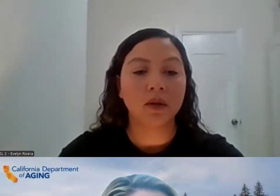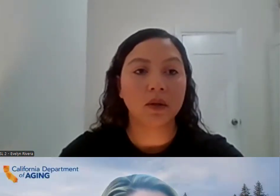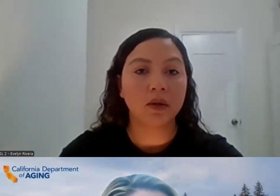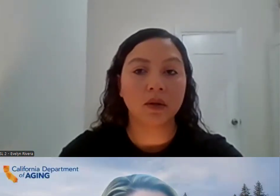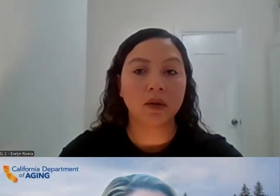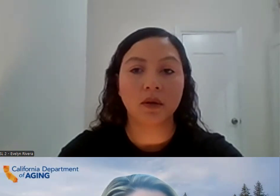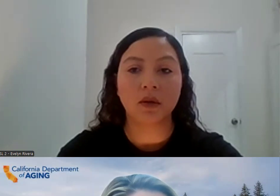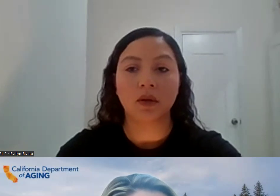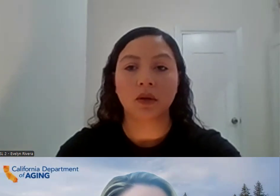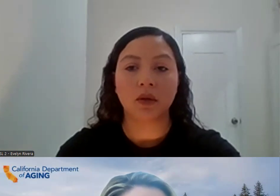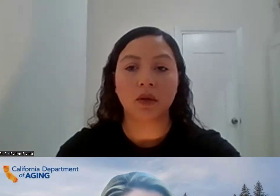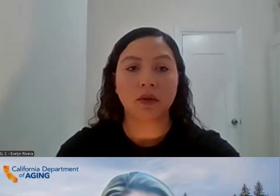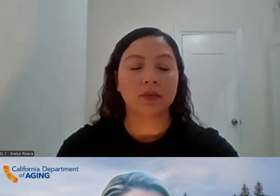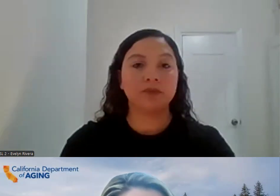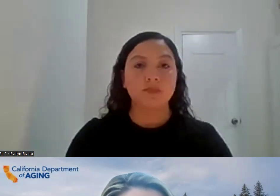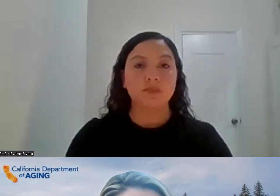everybody. Can you hear me?